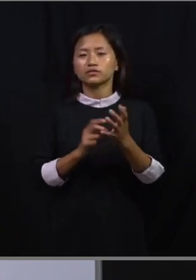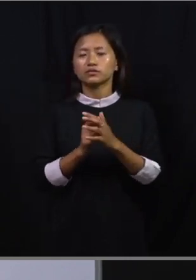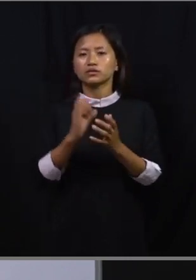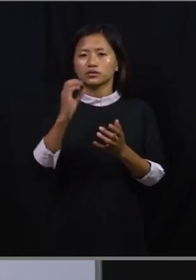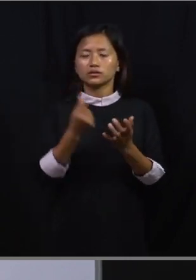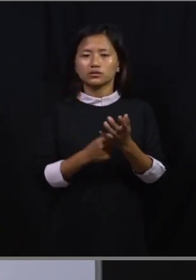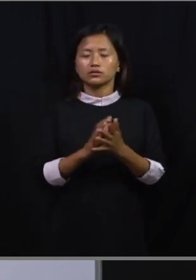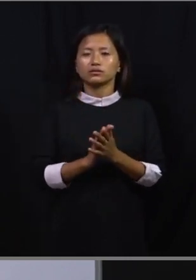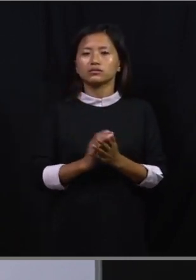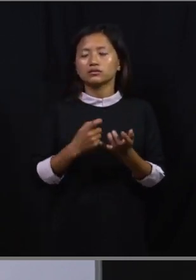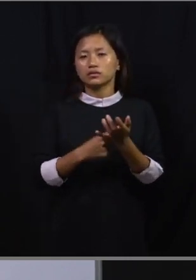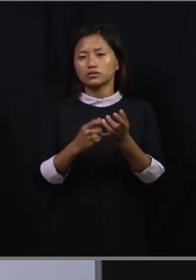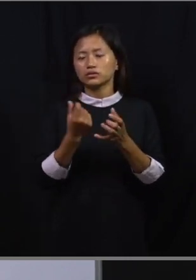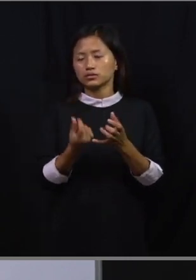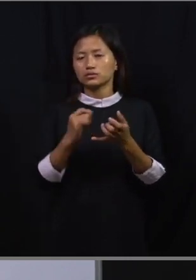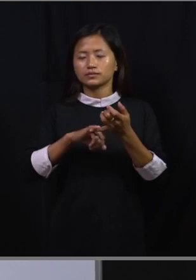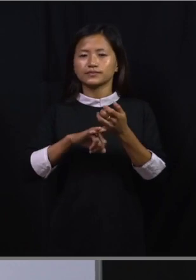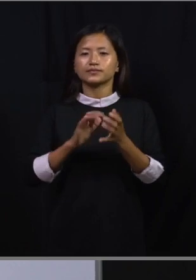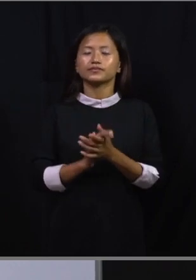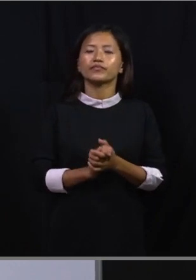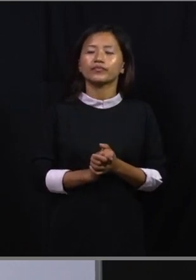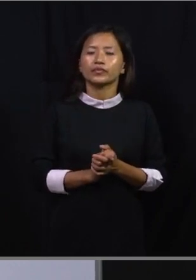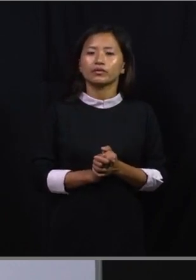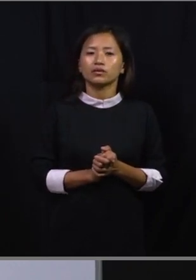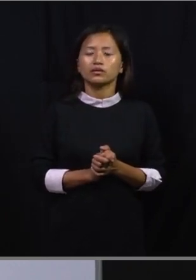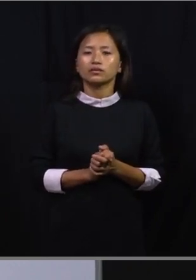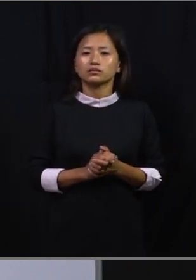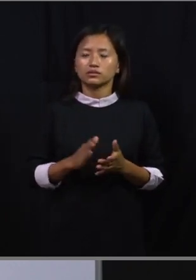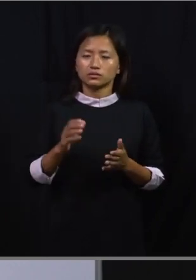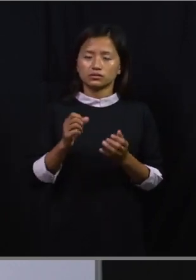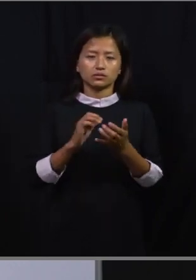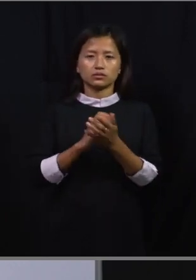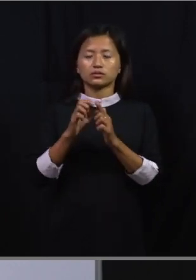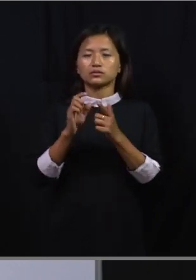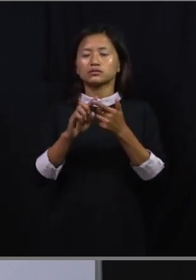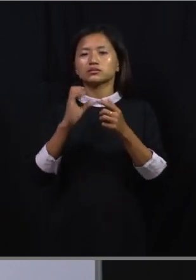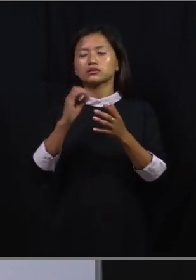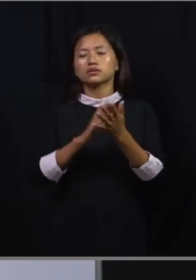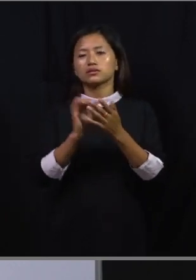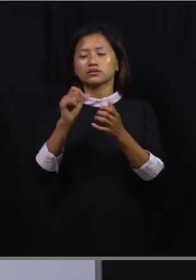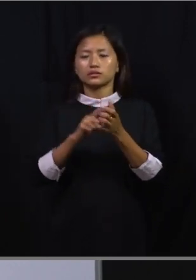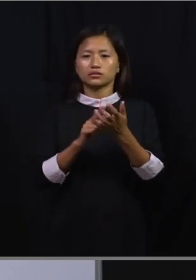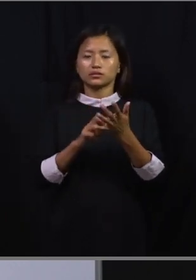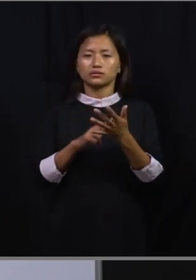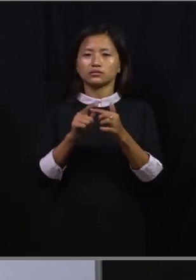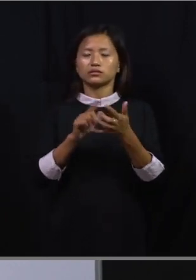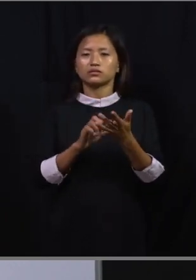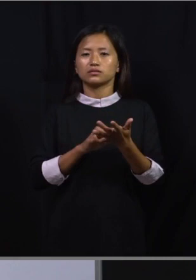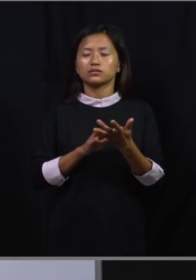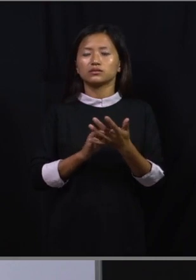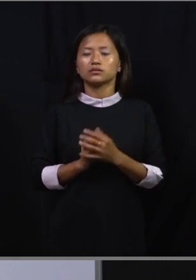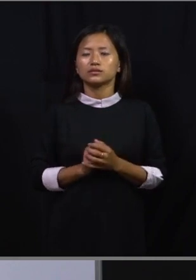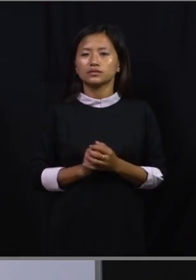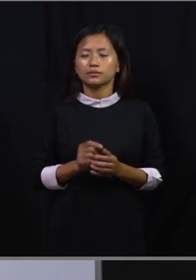of the Russia, that is ruble, it also declined. Okay. The moment the currency, that is ruble, it